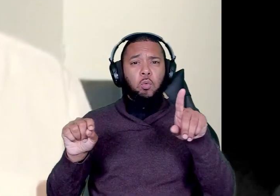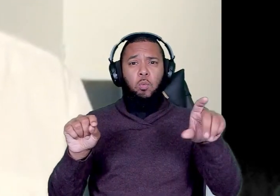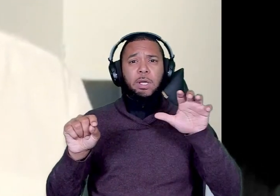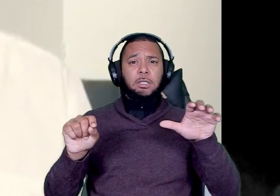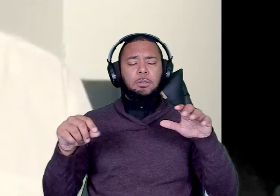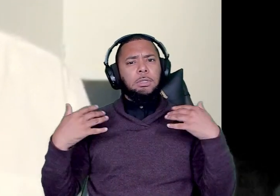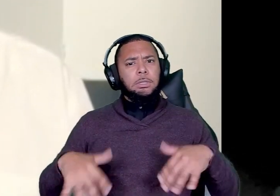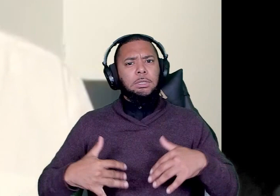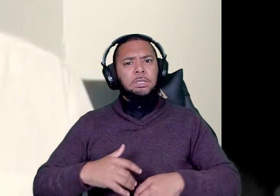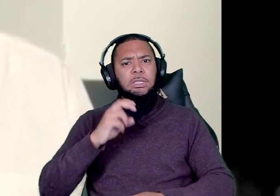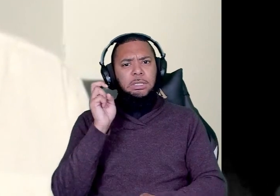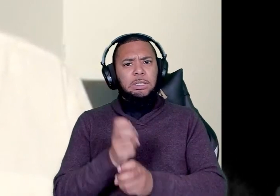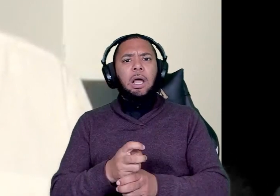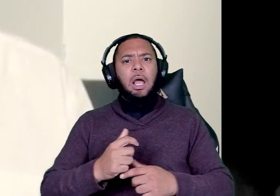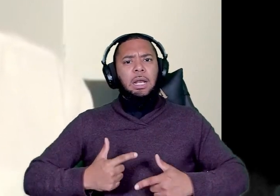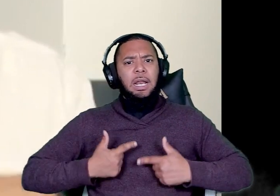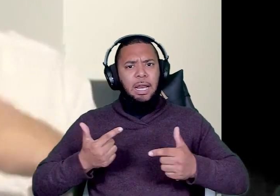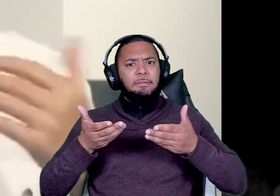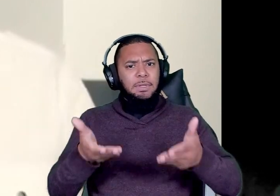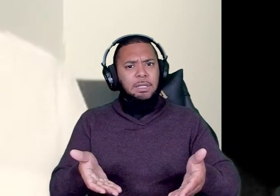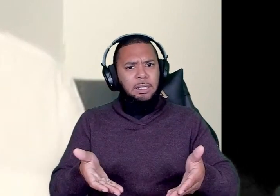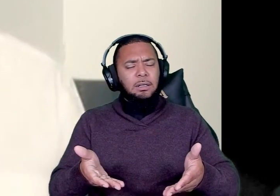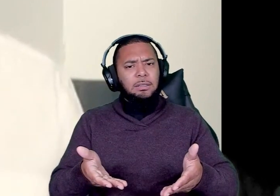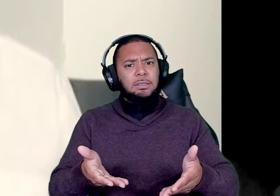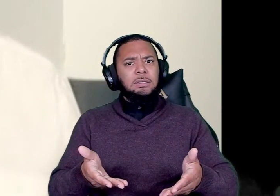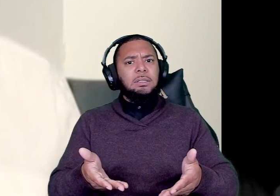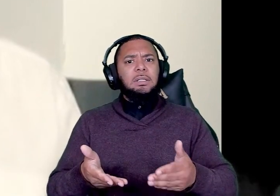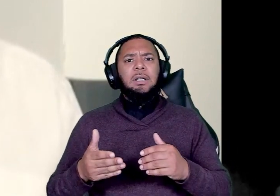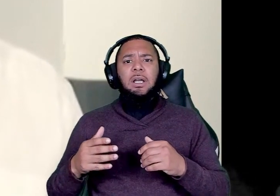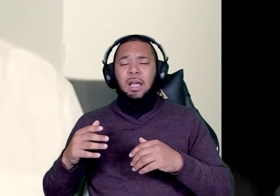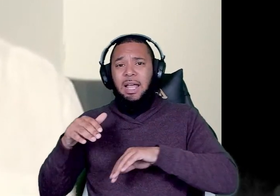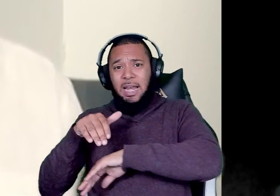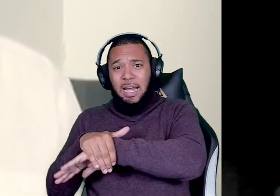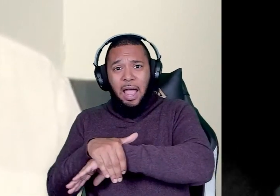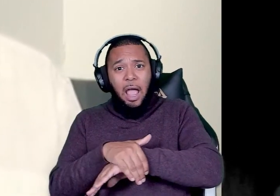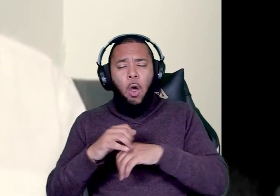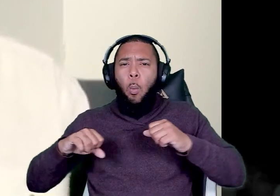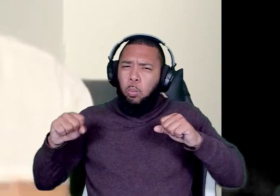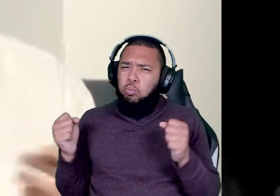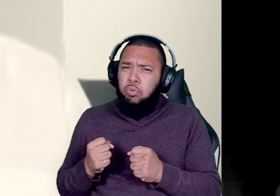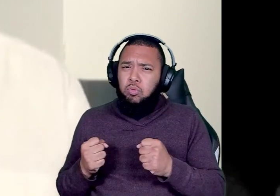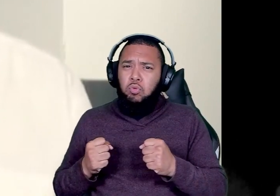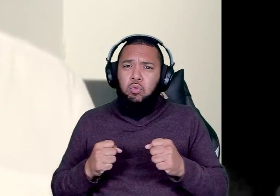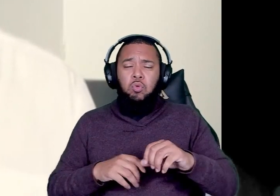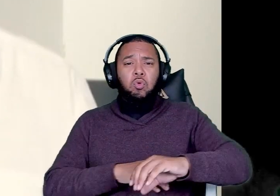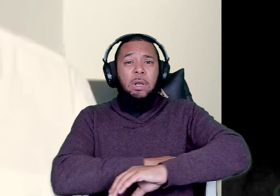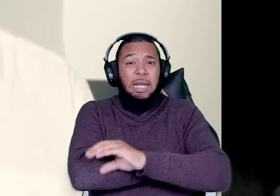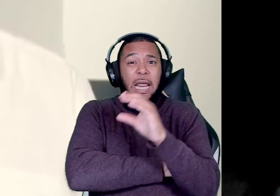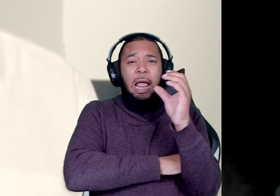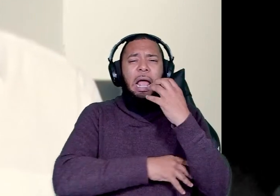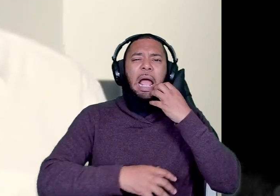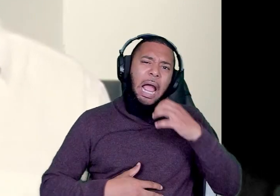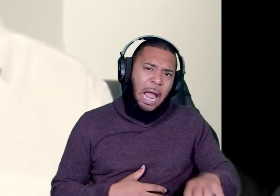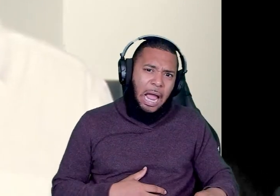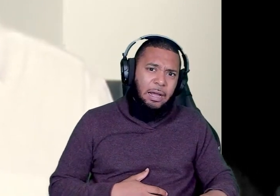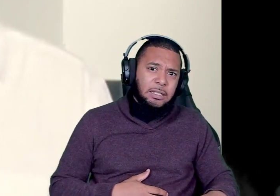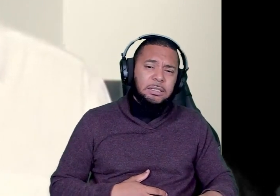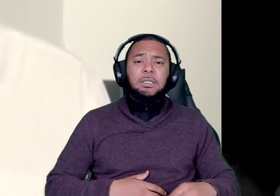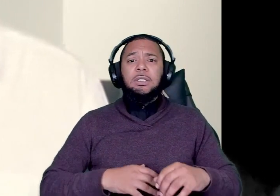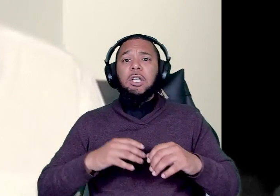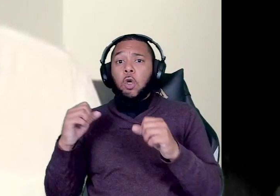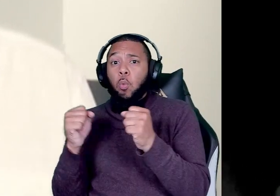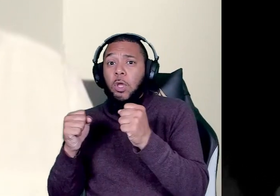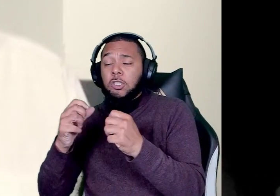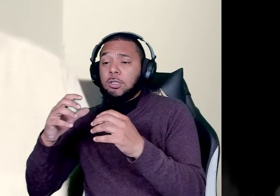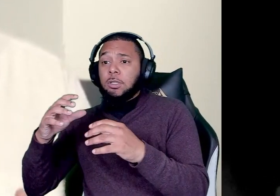tough place to live for creatures. Gets really cold at night, really hot during the day, really cold in the winter, really hot during the